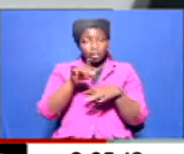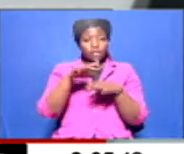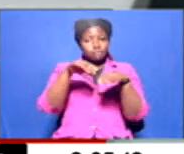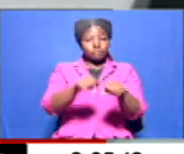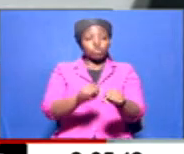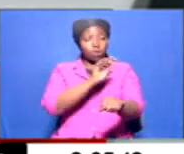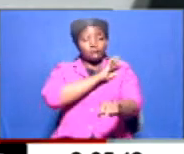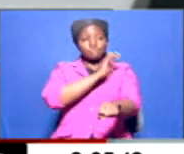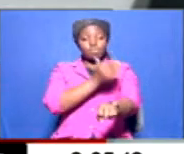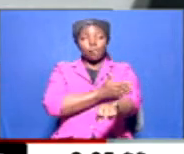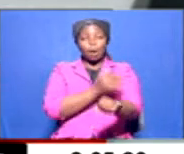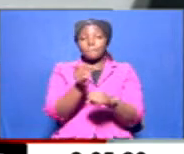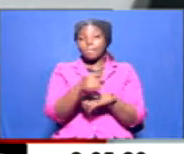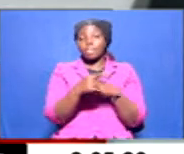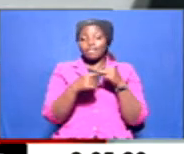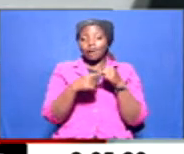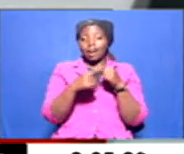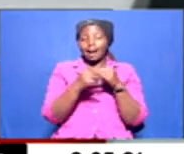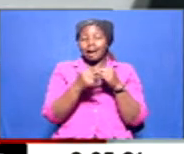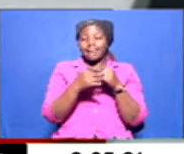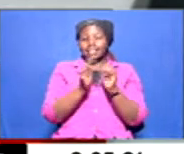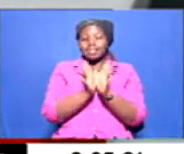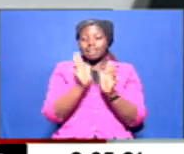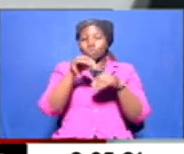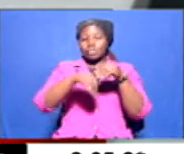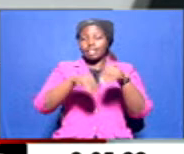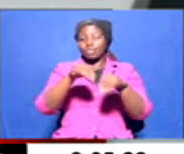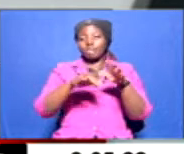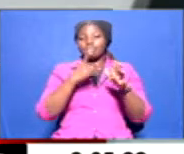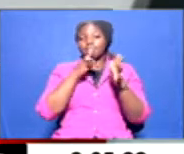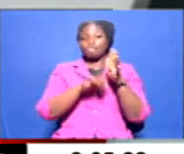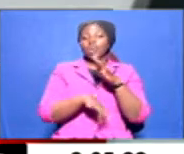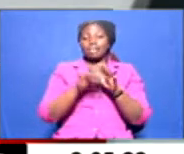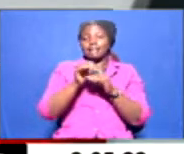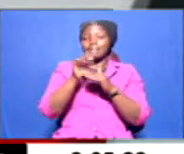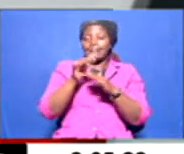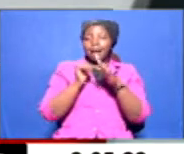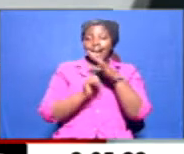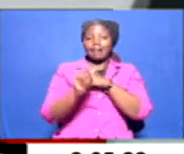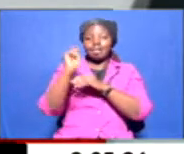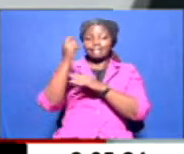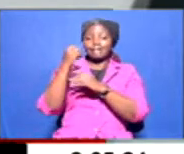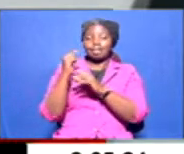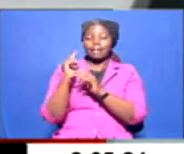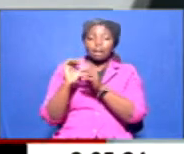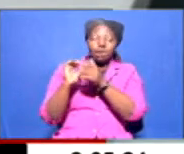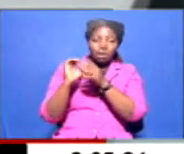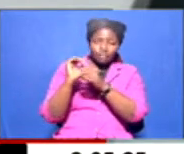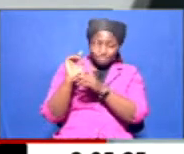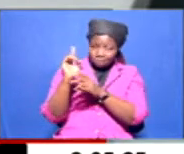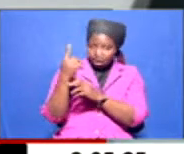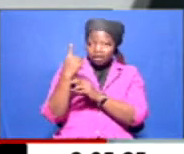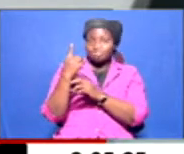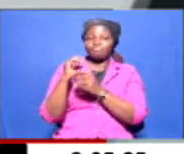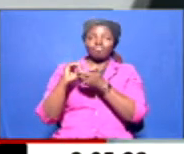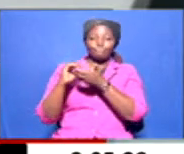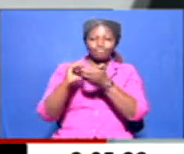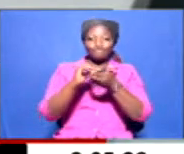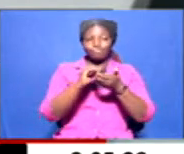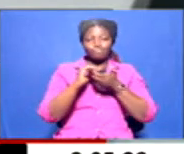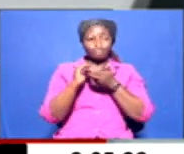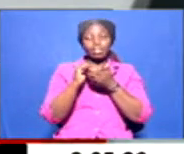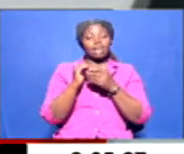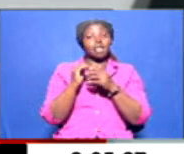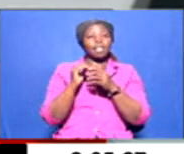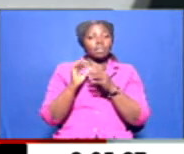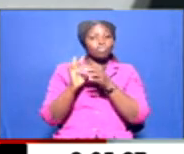the August elections. Ruto says leaders under Kenya Kwanza are united on political and economic to improve the standards of